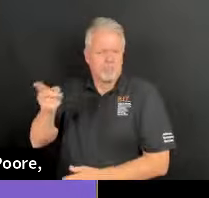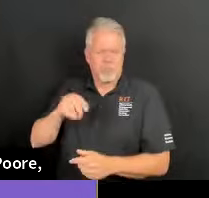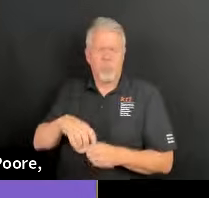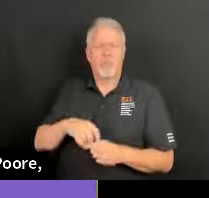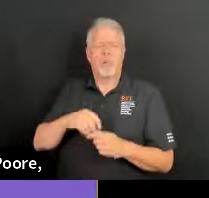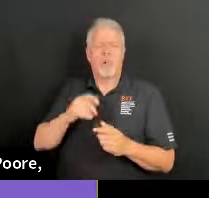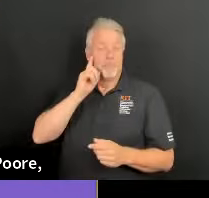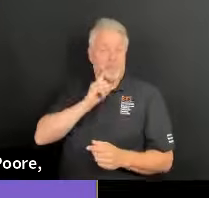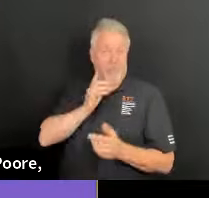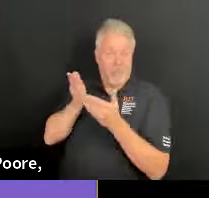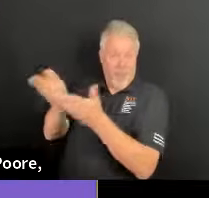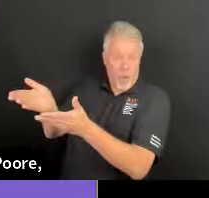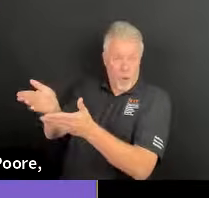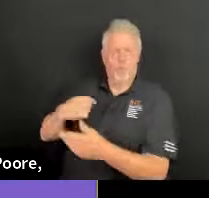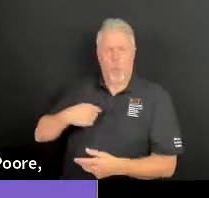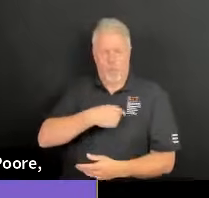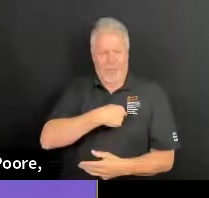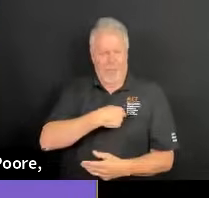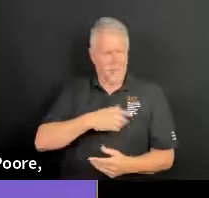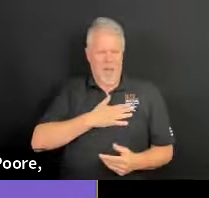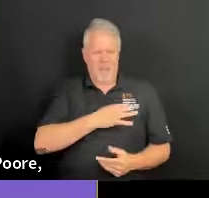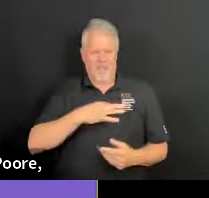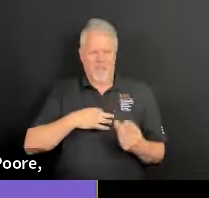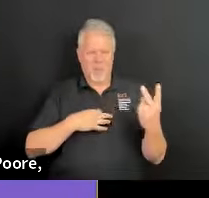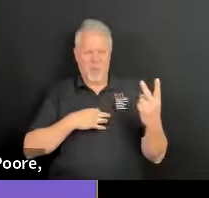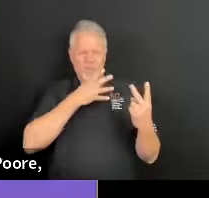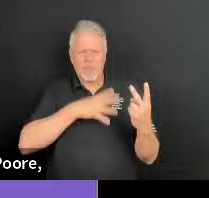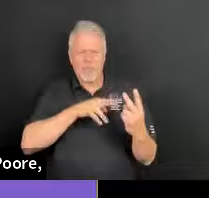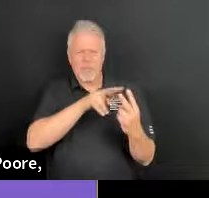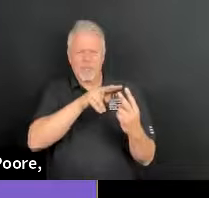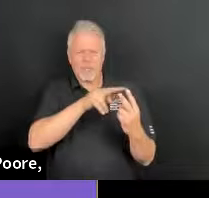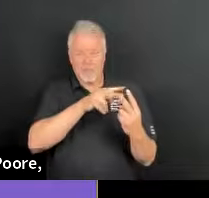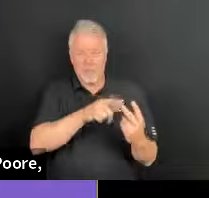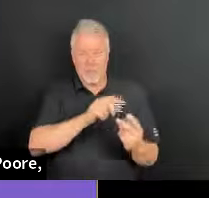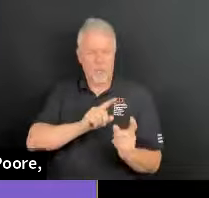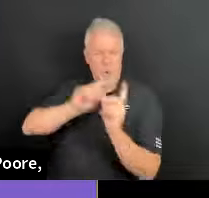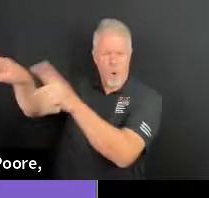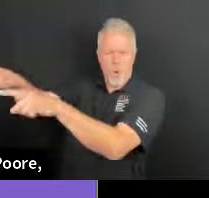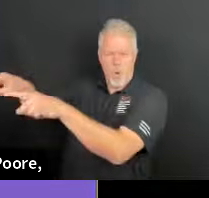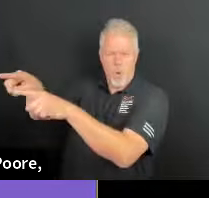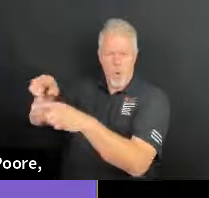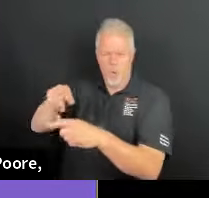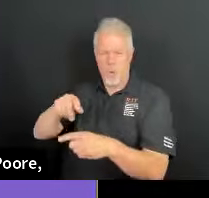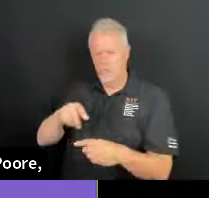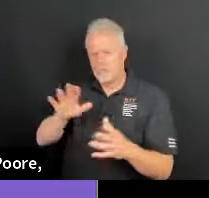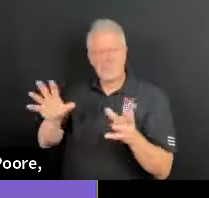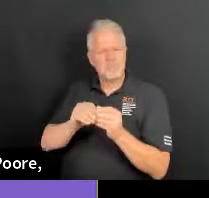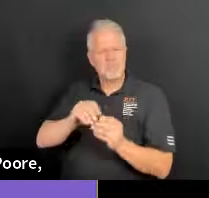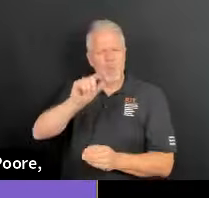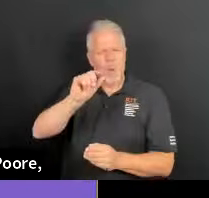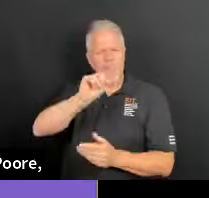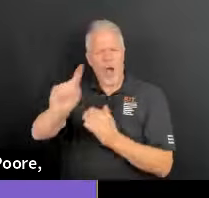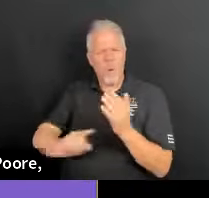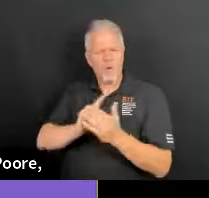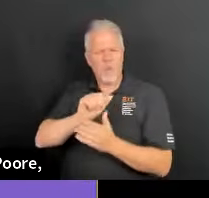values. We do have a hearing clinic in Rochester that has 2 women who are deaf that go to the